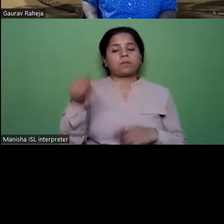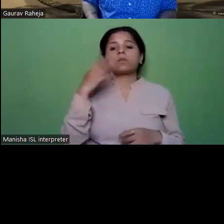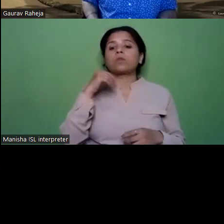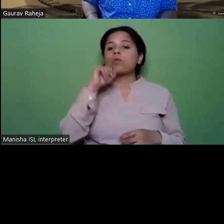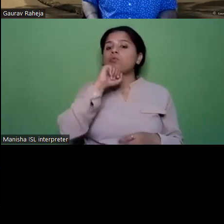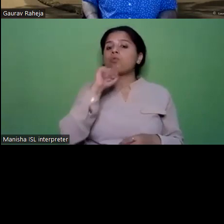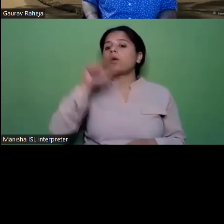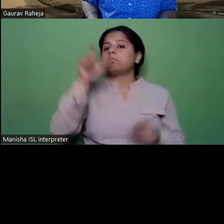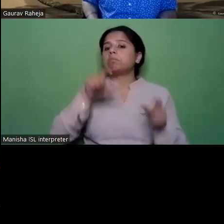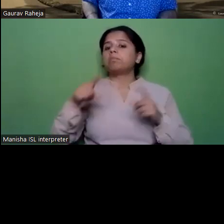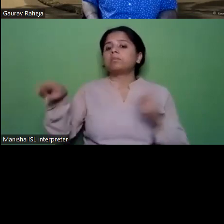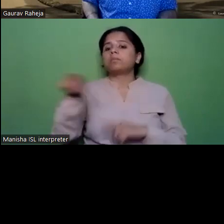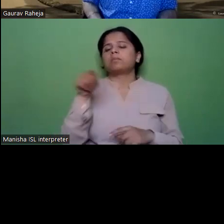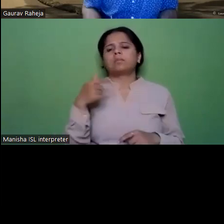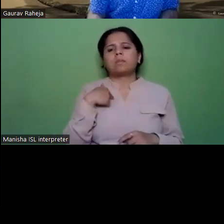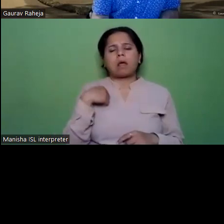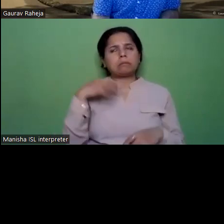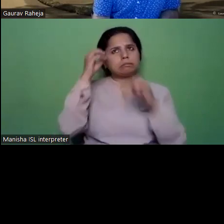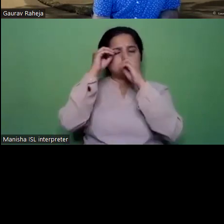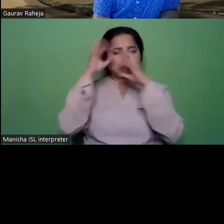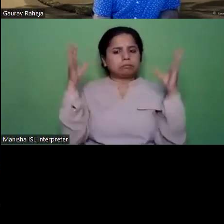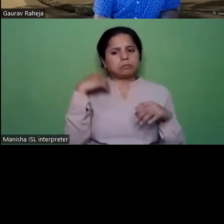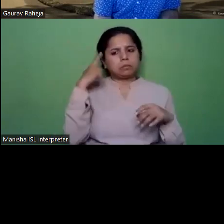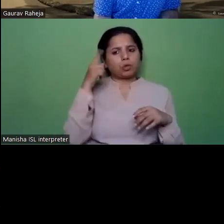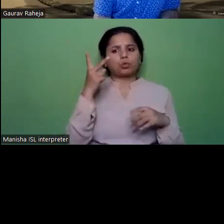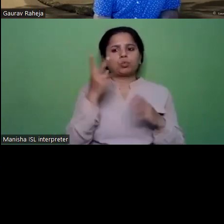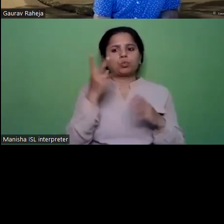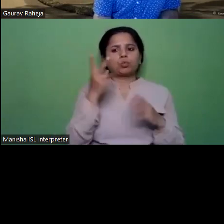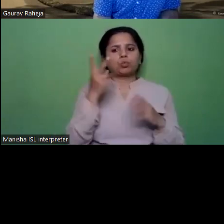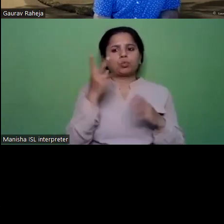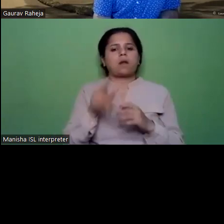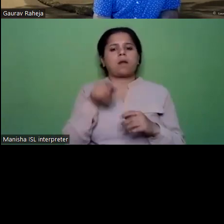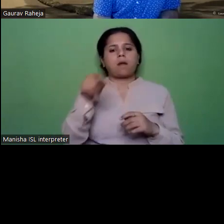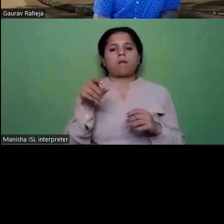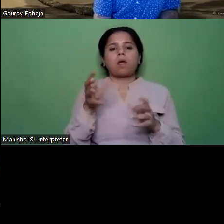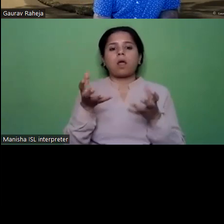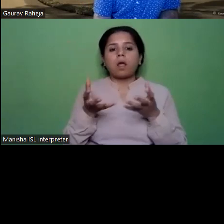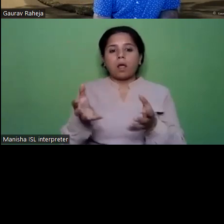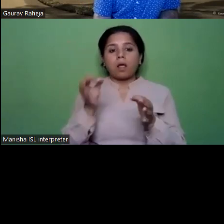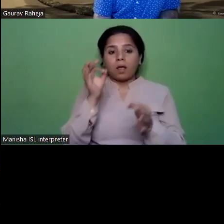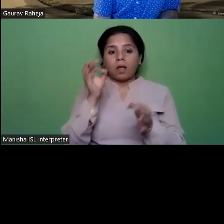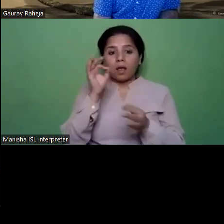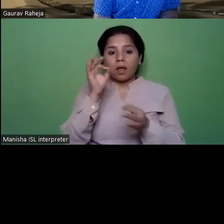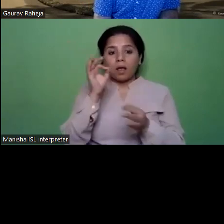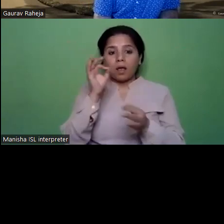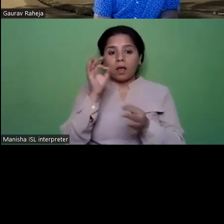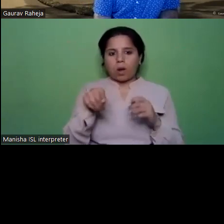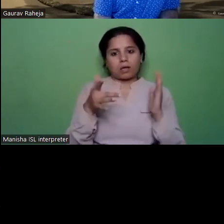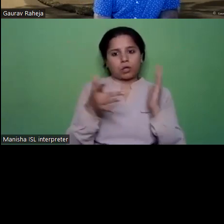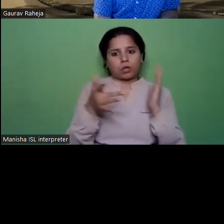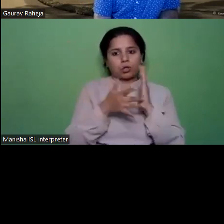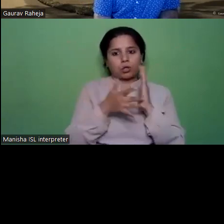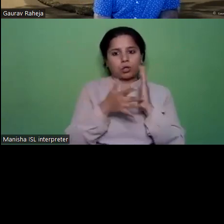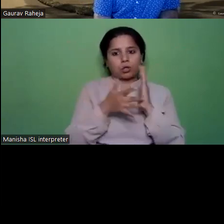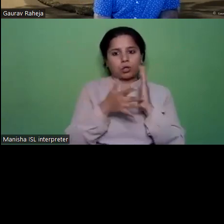parents, I imagined that there are two kinds of microwaves. So one is a microwave which is digital. You have this one and